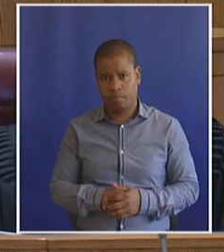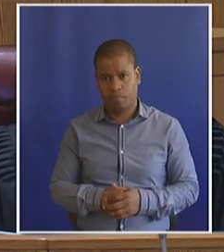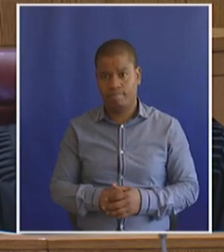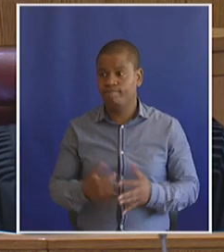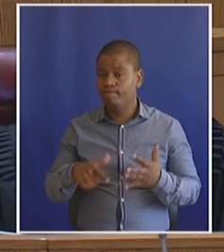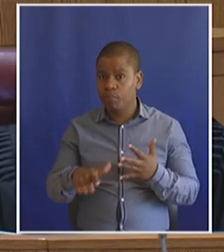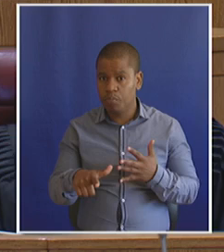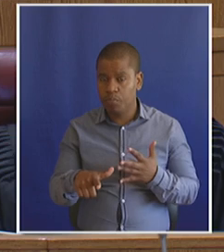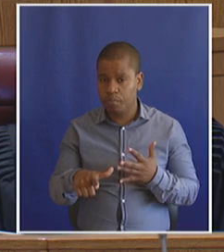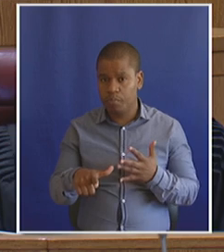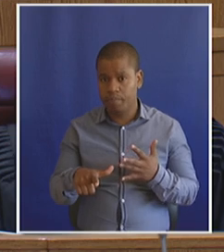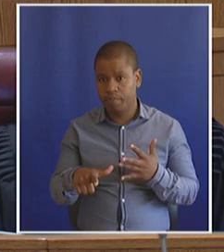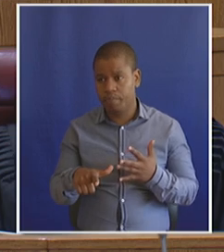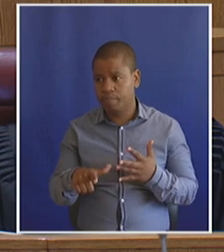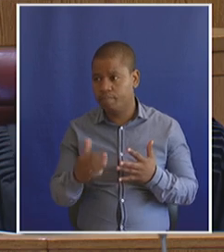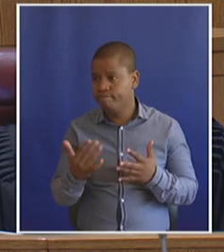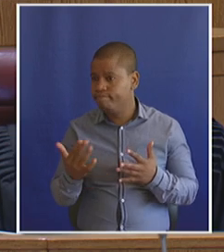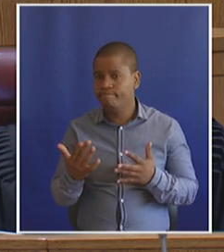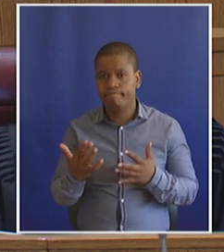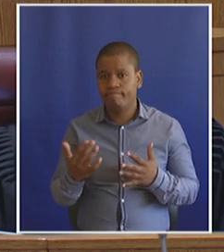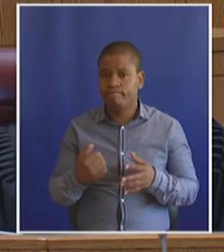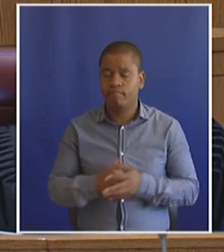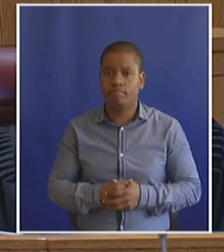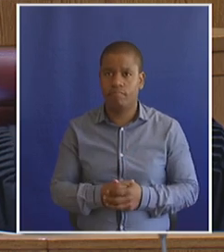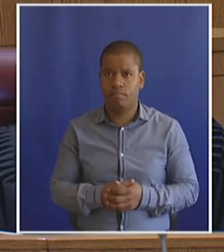Limpopo? Limpopo, Grace.